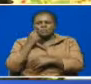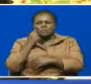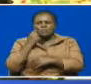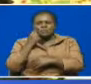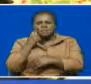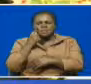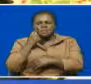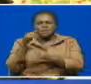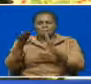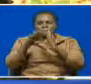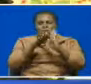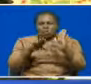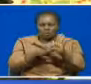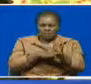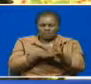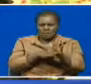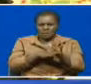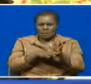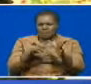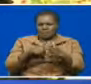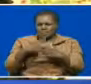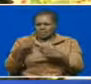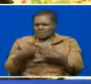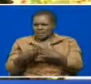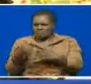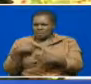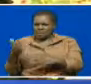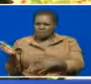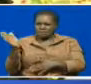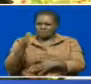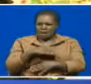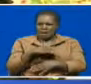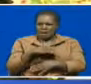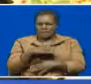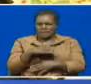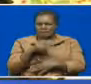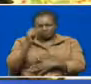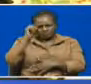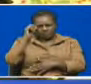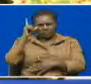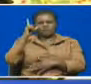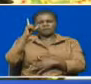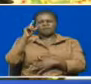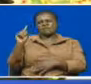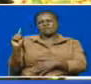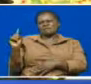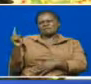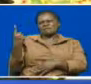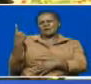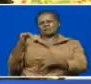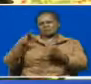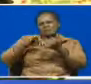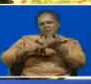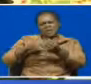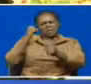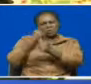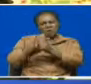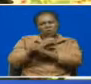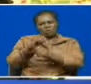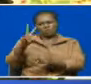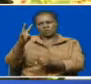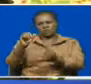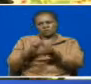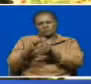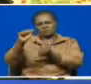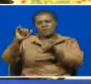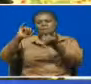program, and I was able to go back to my sobriety. Okay, my first marriage didn't work, so in 2015 also